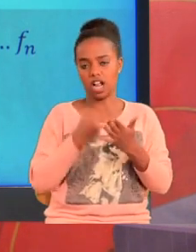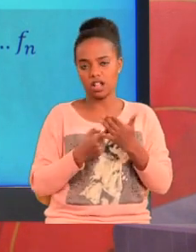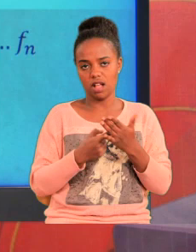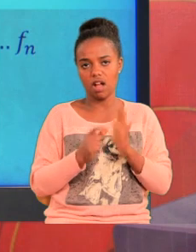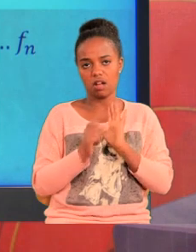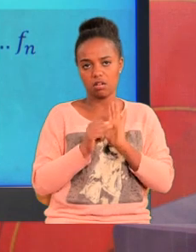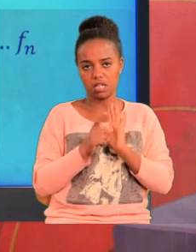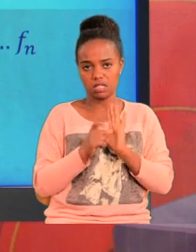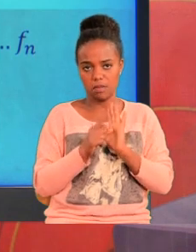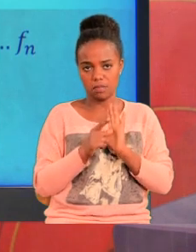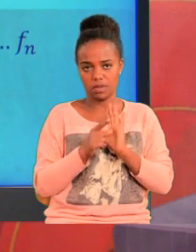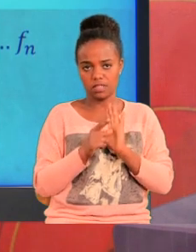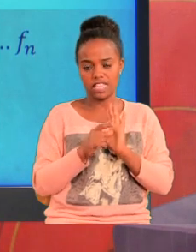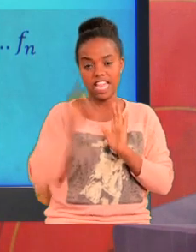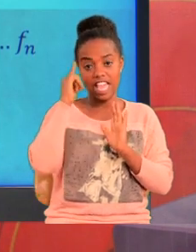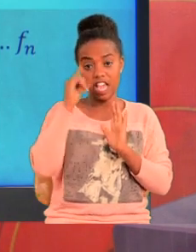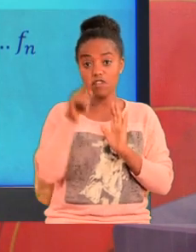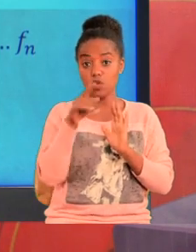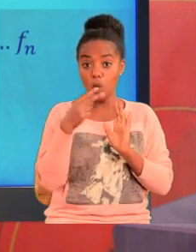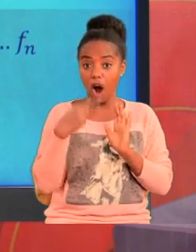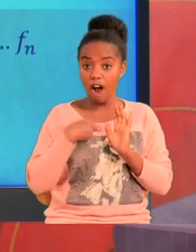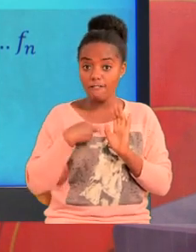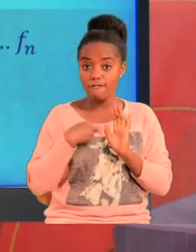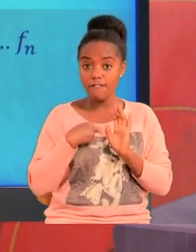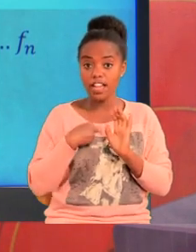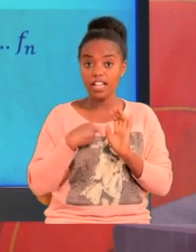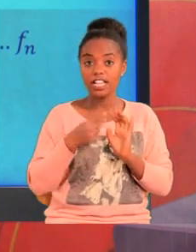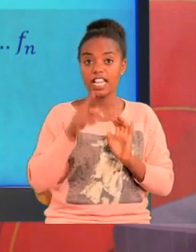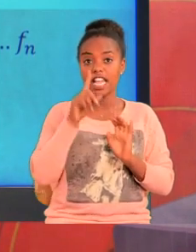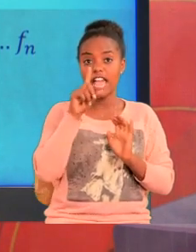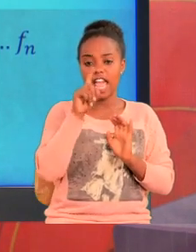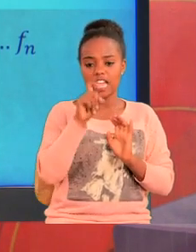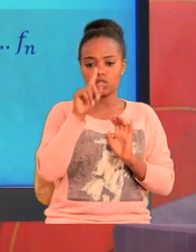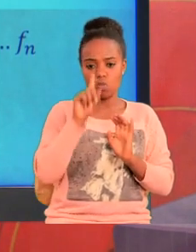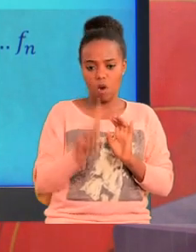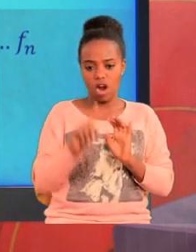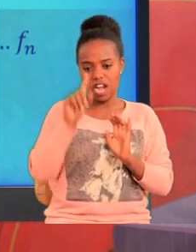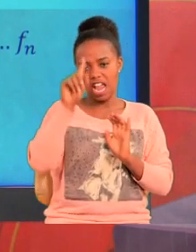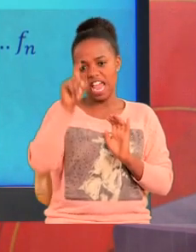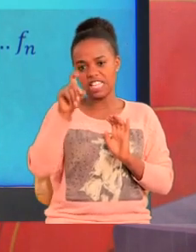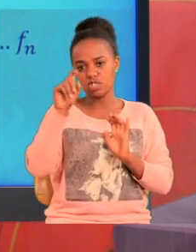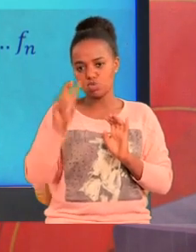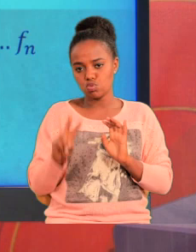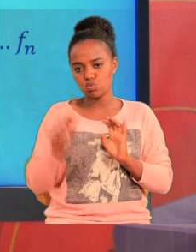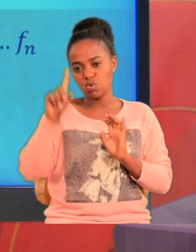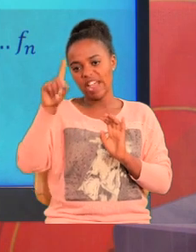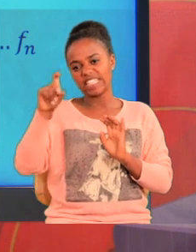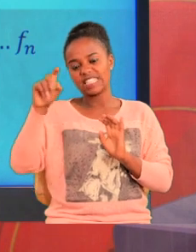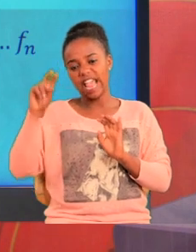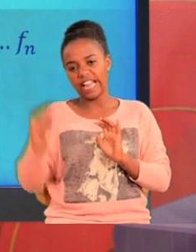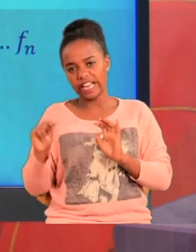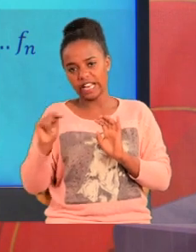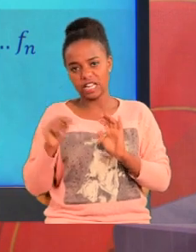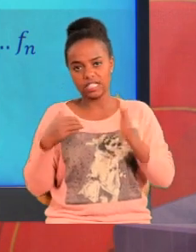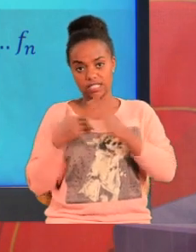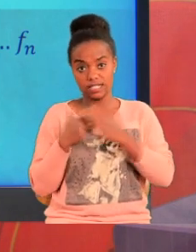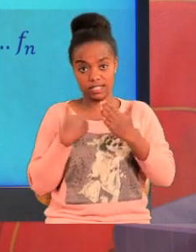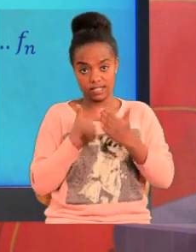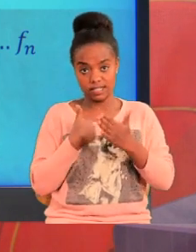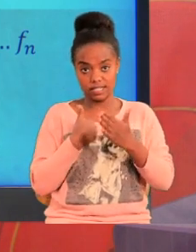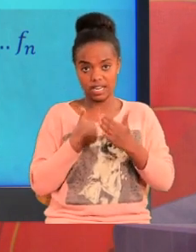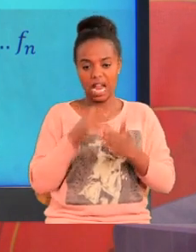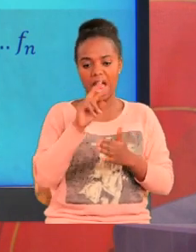example, if you have these numbers x1, x2 up to xn in